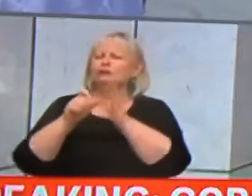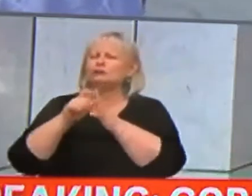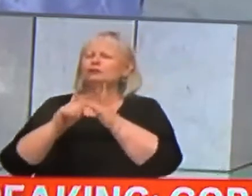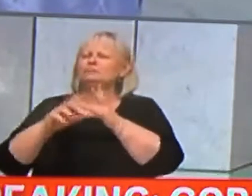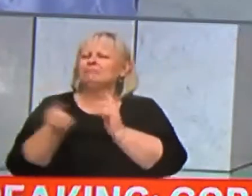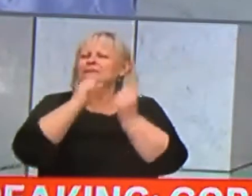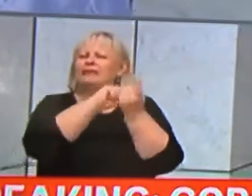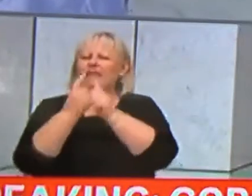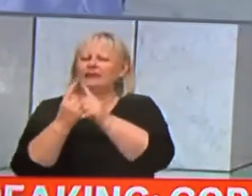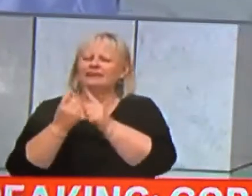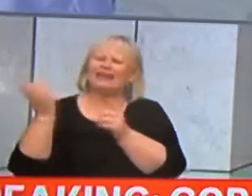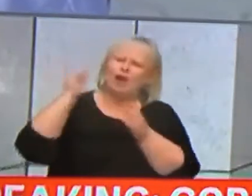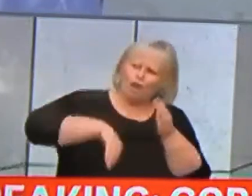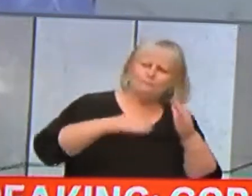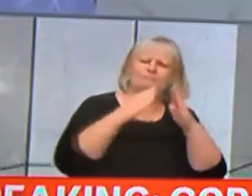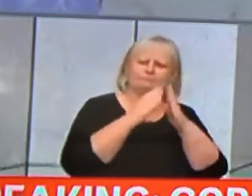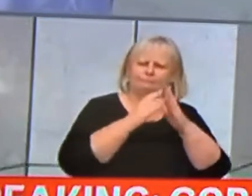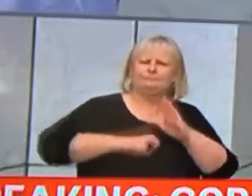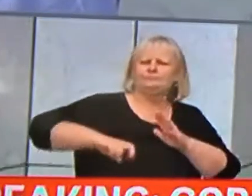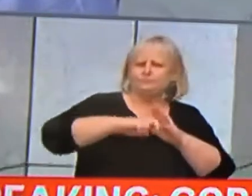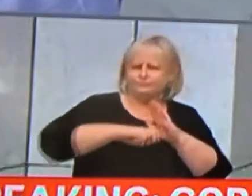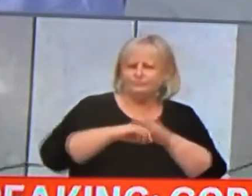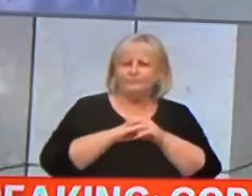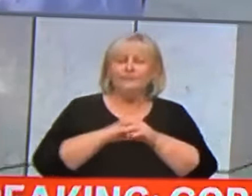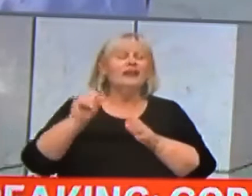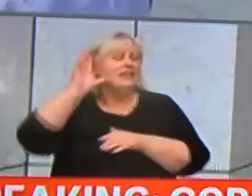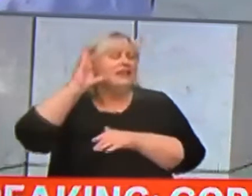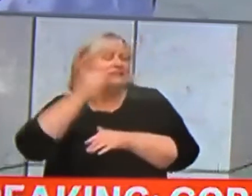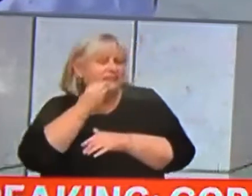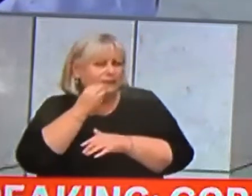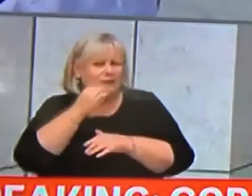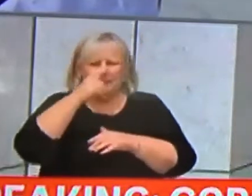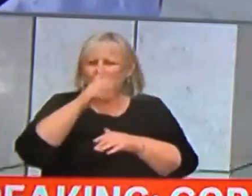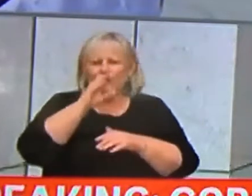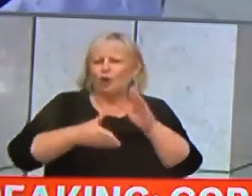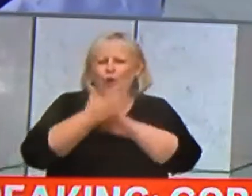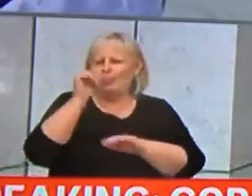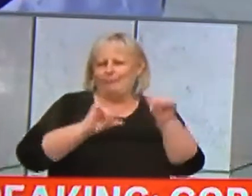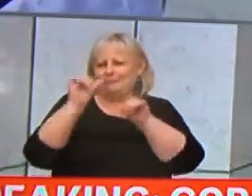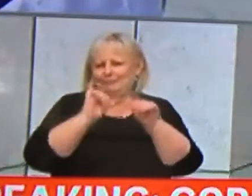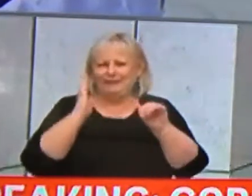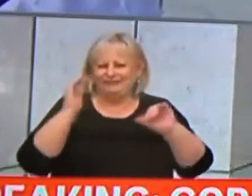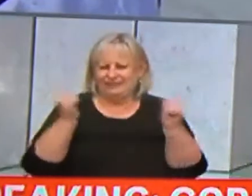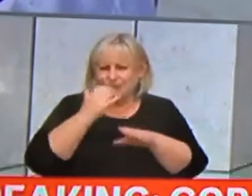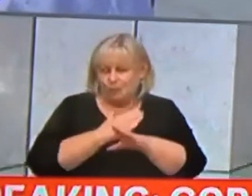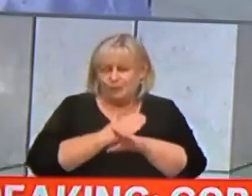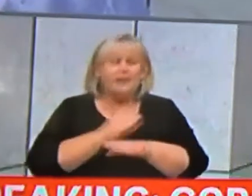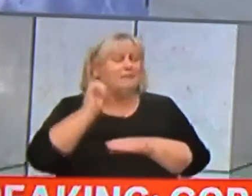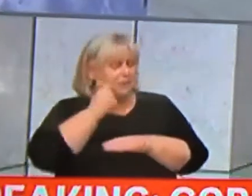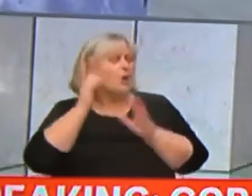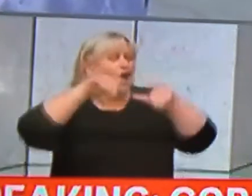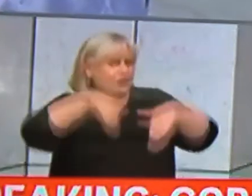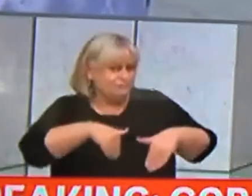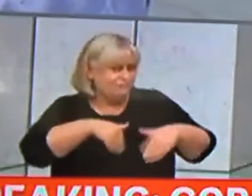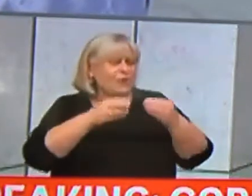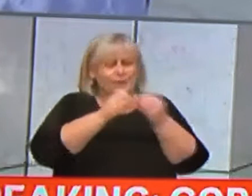returning, and just doing simple things. This afternoon, people won't be going to the pub, but they'll be at home, just